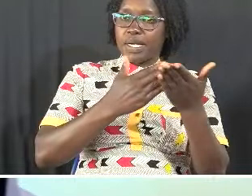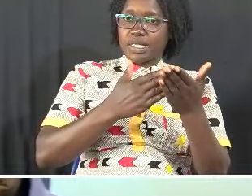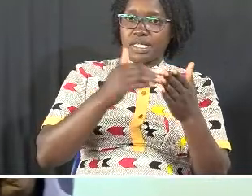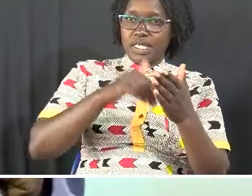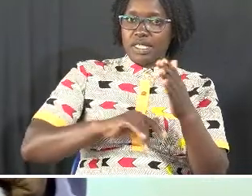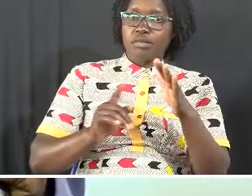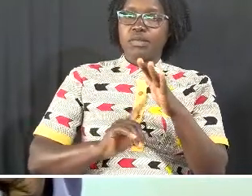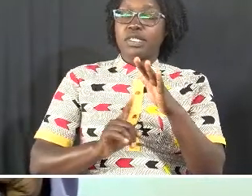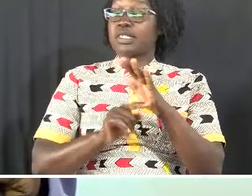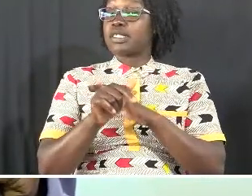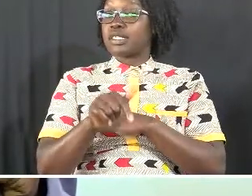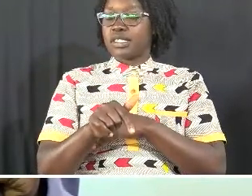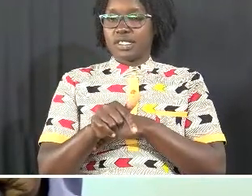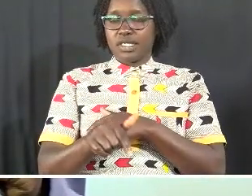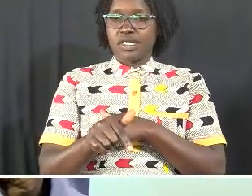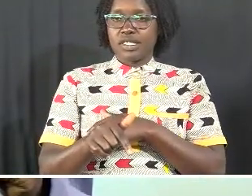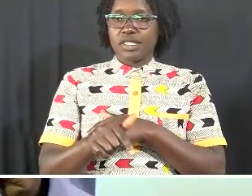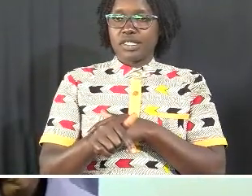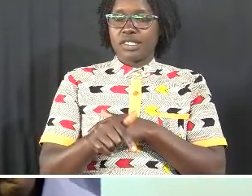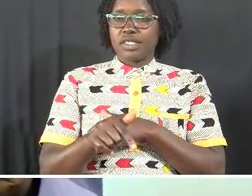ministry.